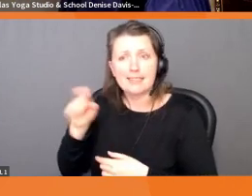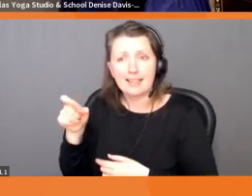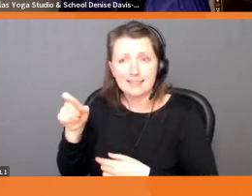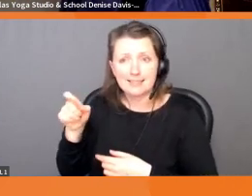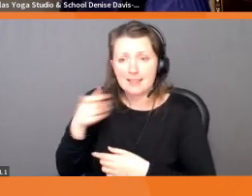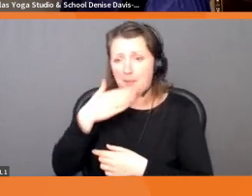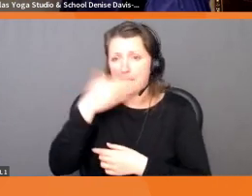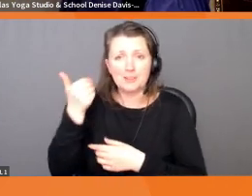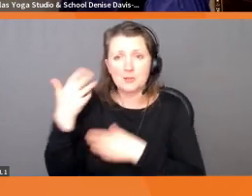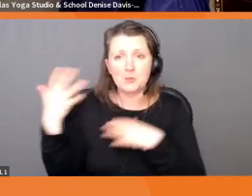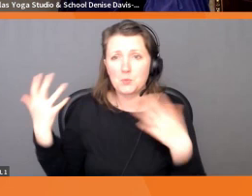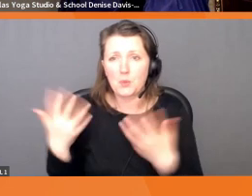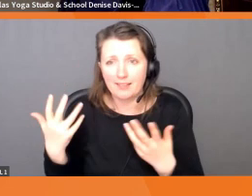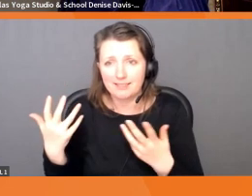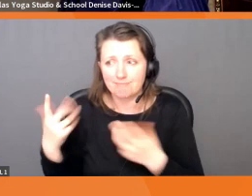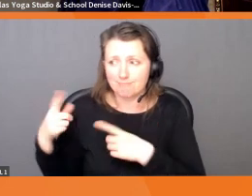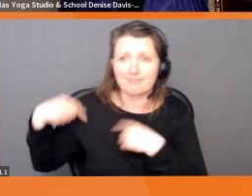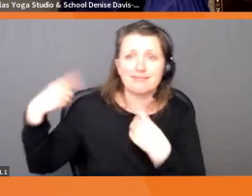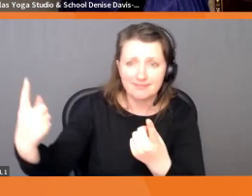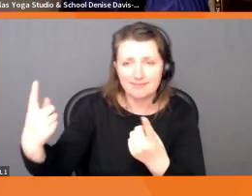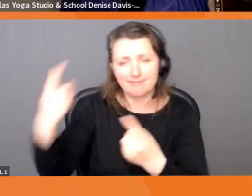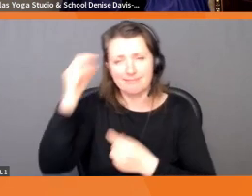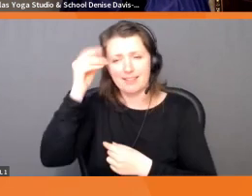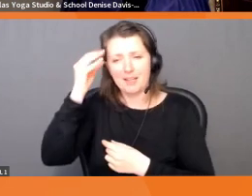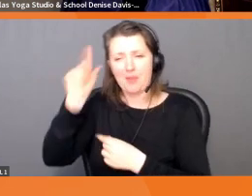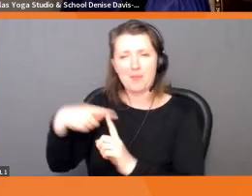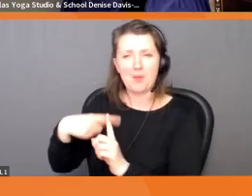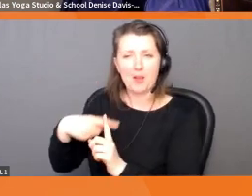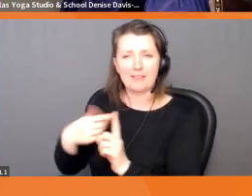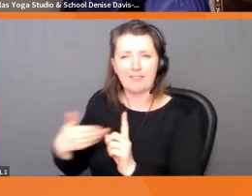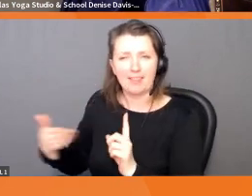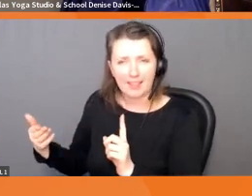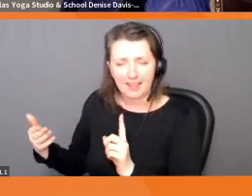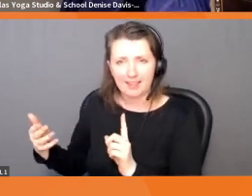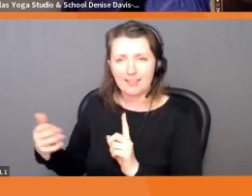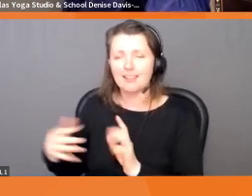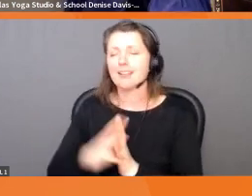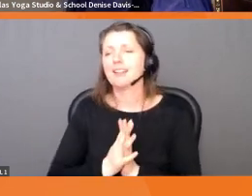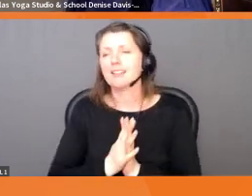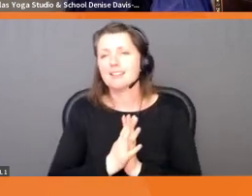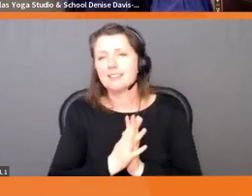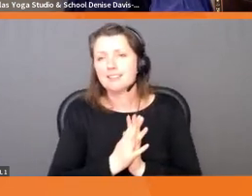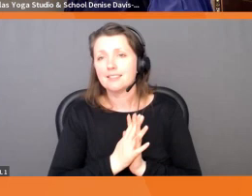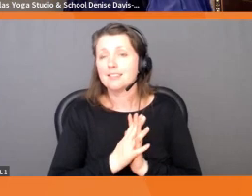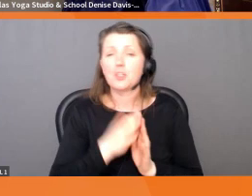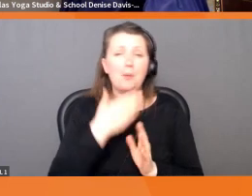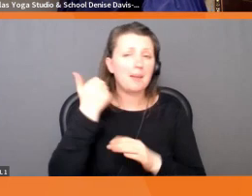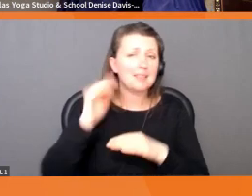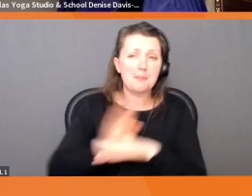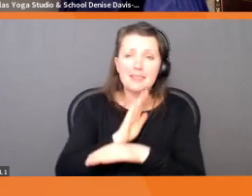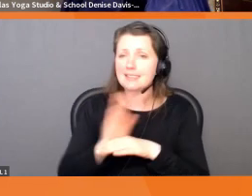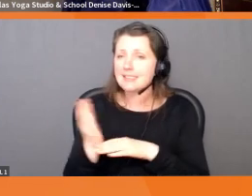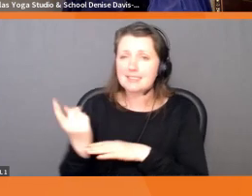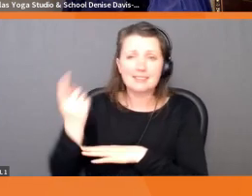to hold your hands up while you're remembering something really positive. Positive, positive, positive. Best day in business ever.